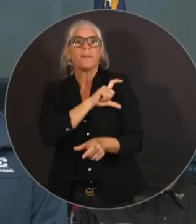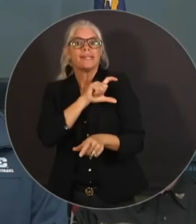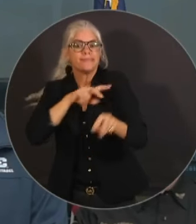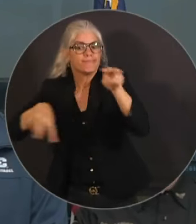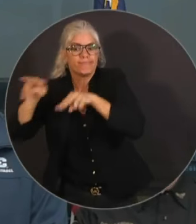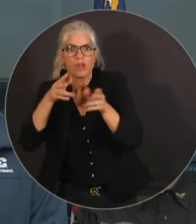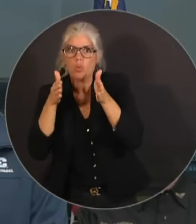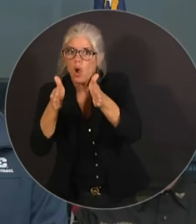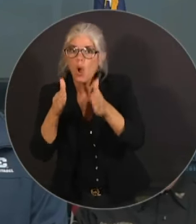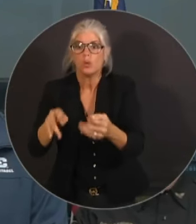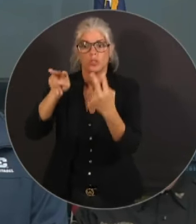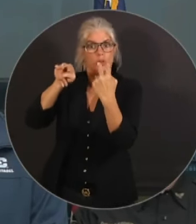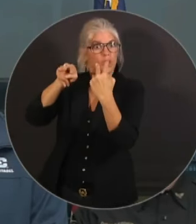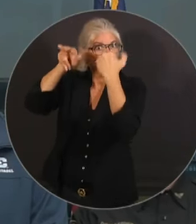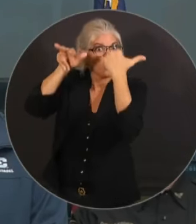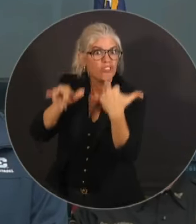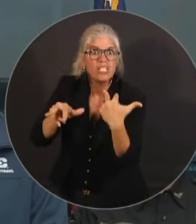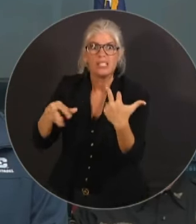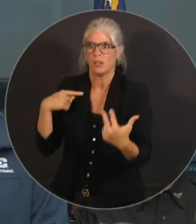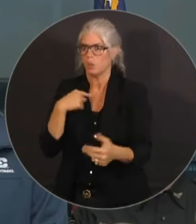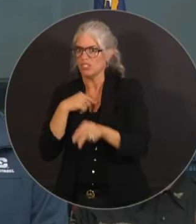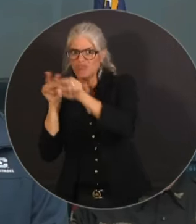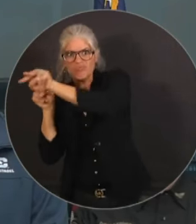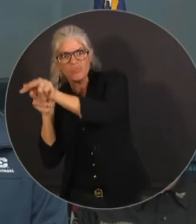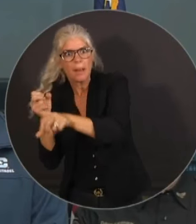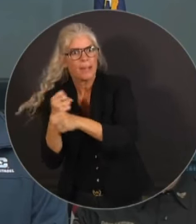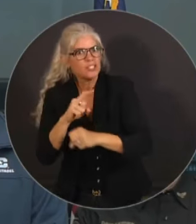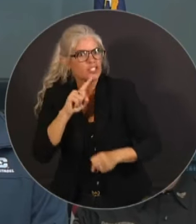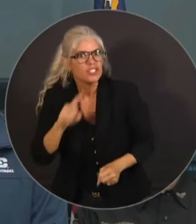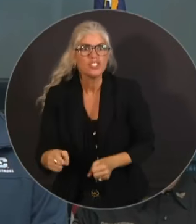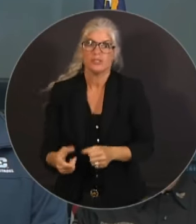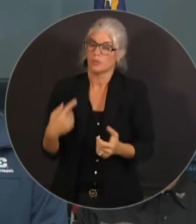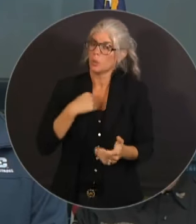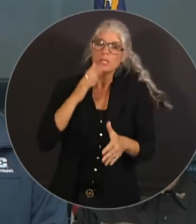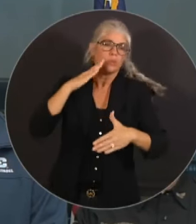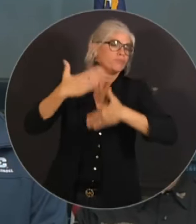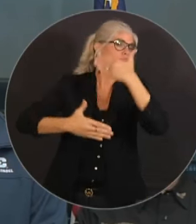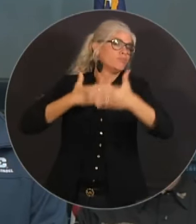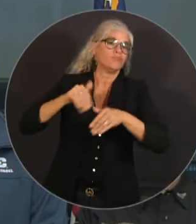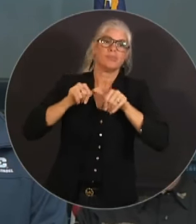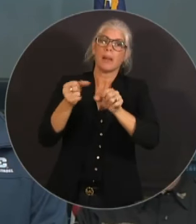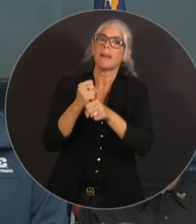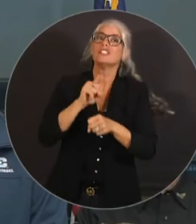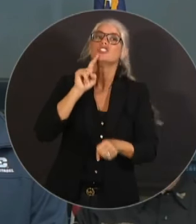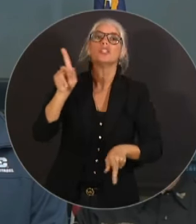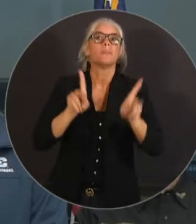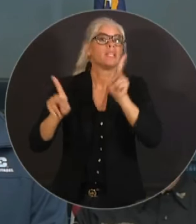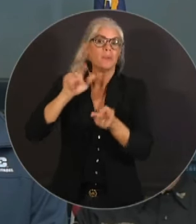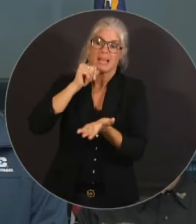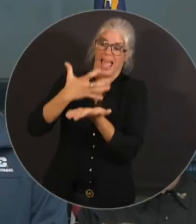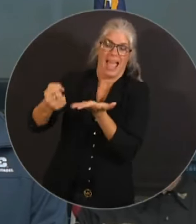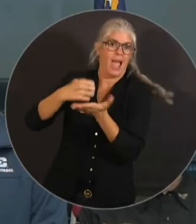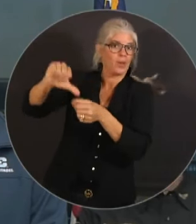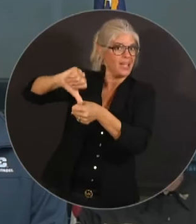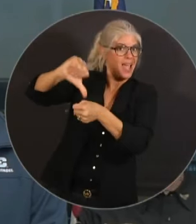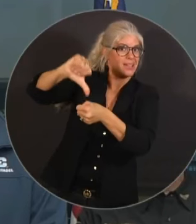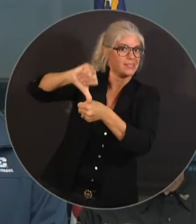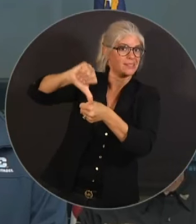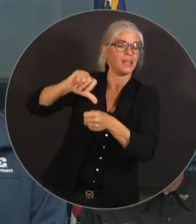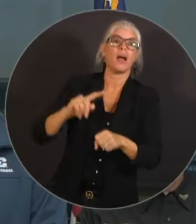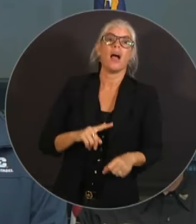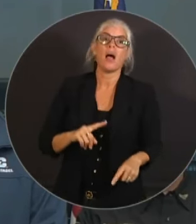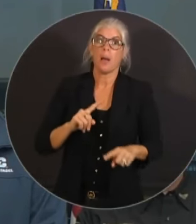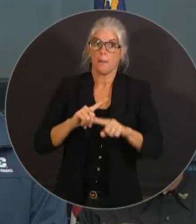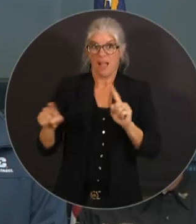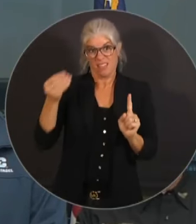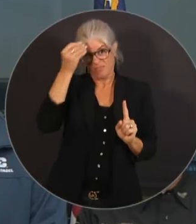There's a lot that's being done, and they'll continue to do it. They'll help with people that run out of gas. But when you have this